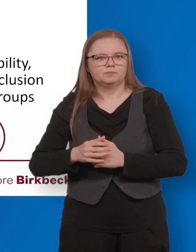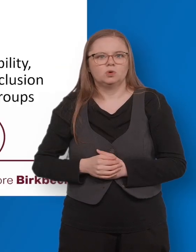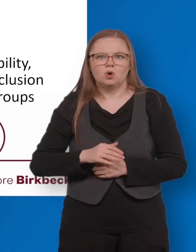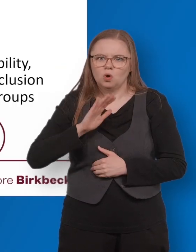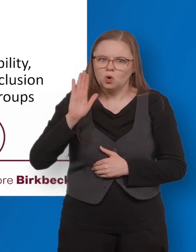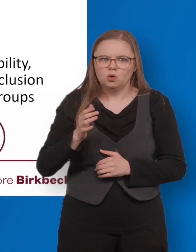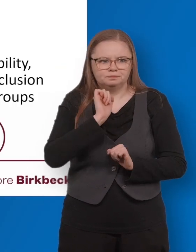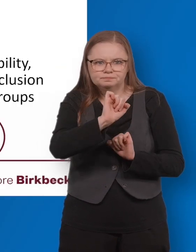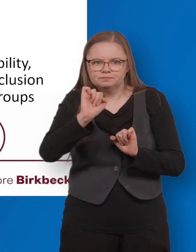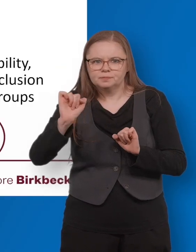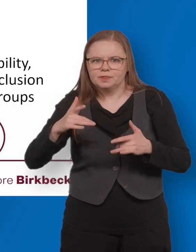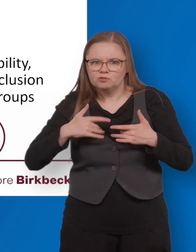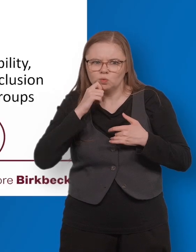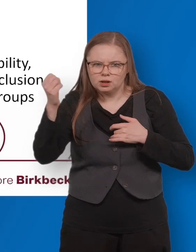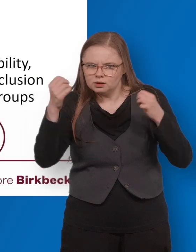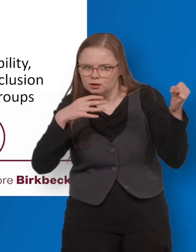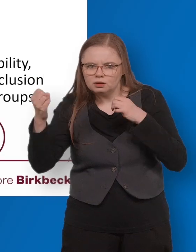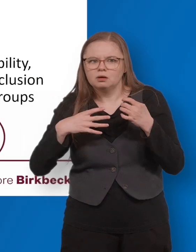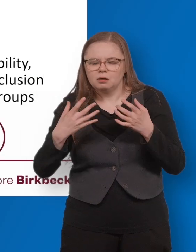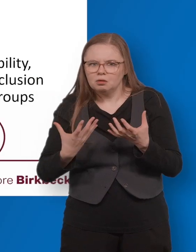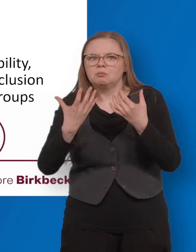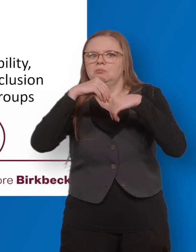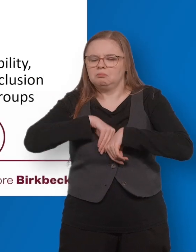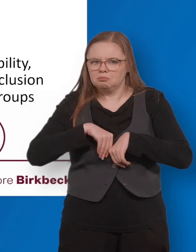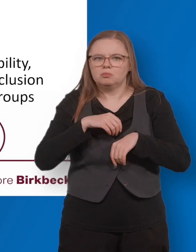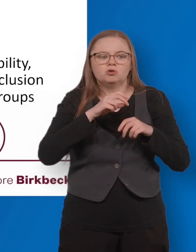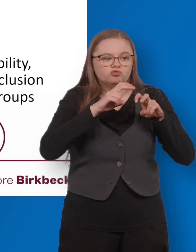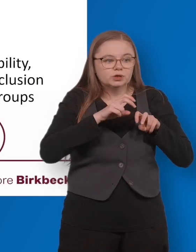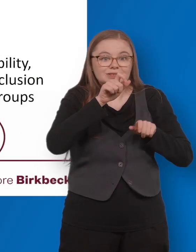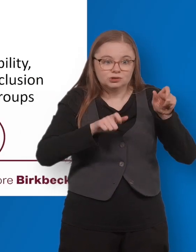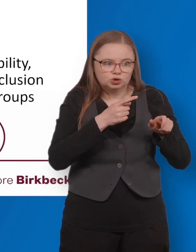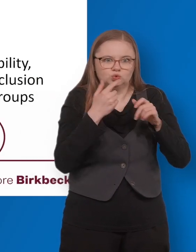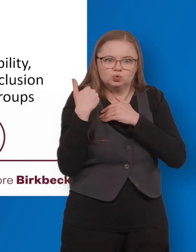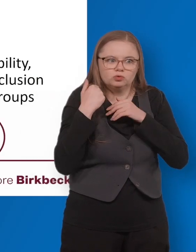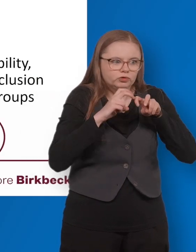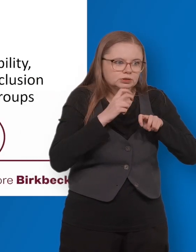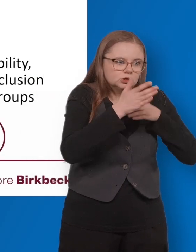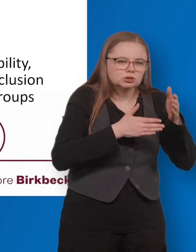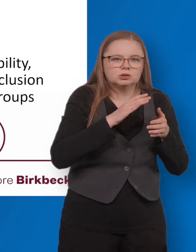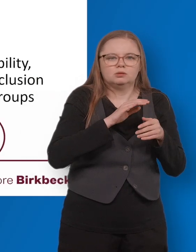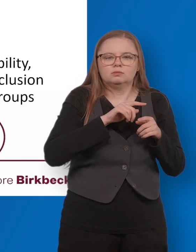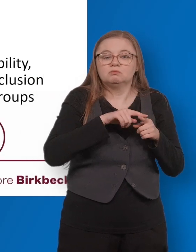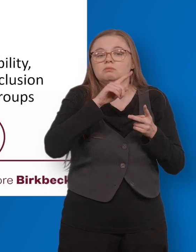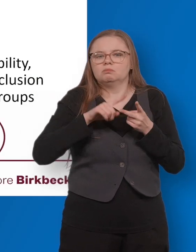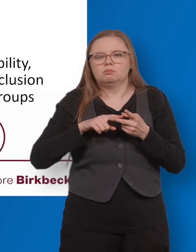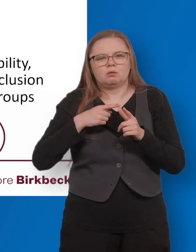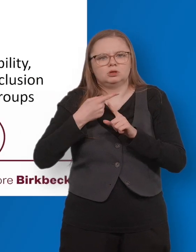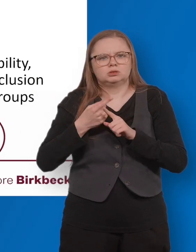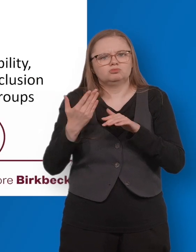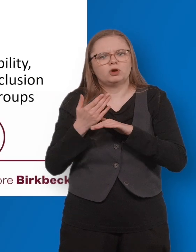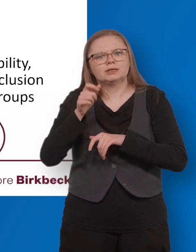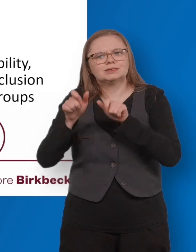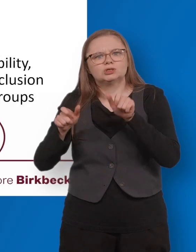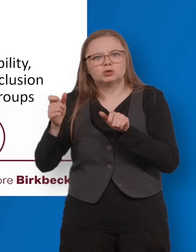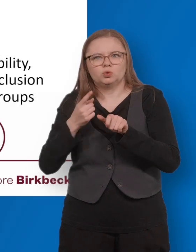is heard, of the researchers who are doing the research, practitioners who might know about the topic